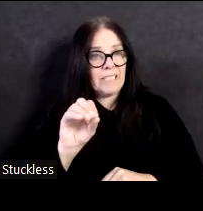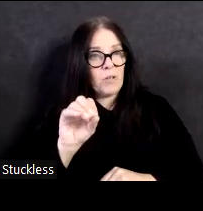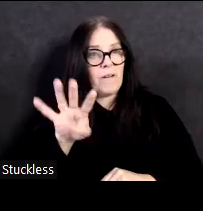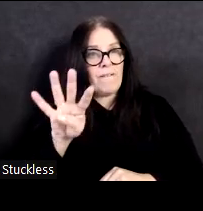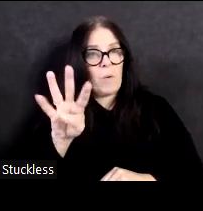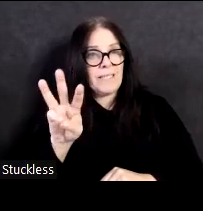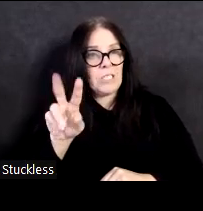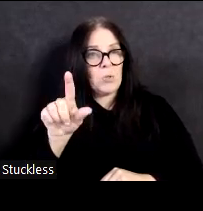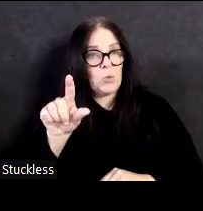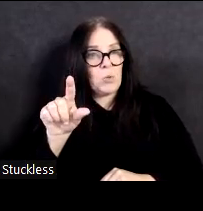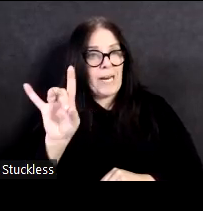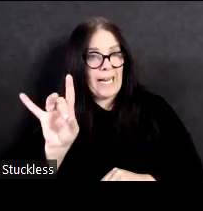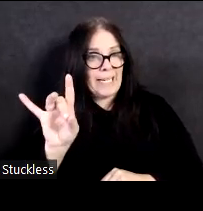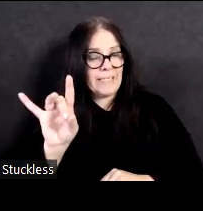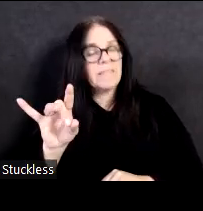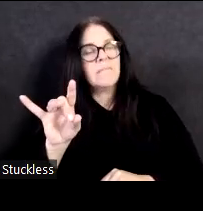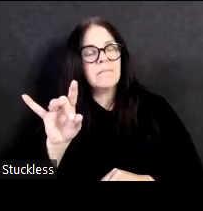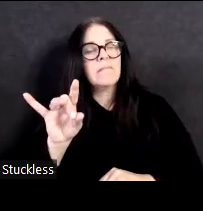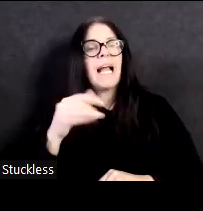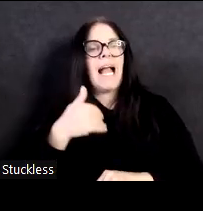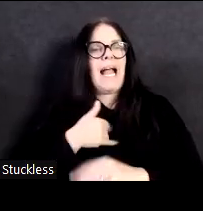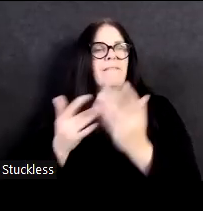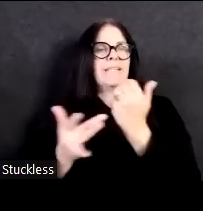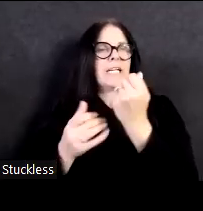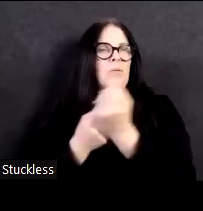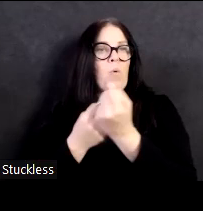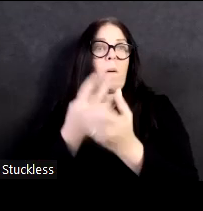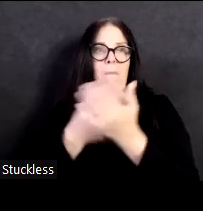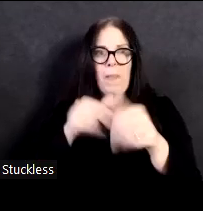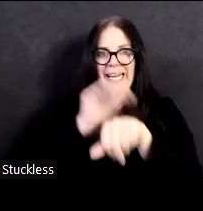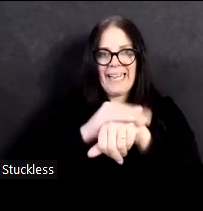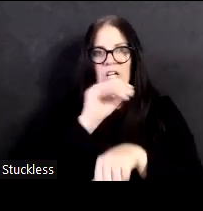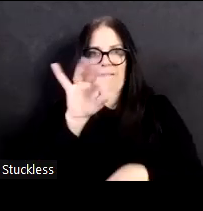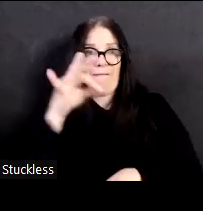1-888-850-4628 for technical support in both English and French.